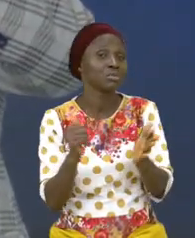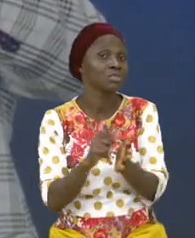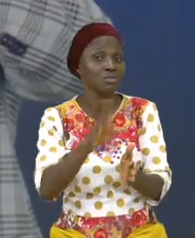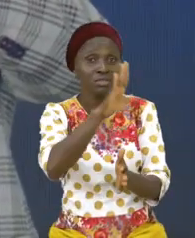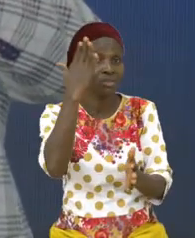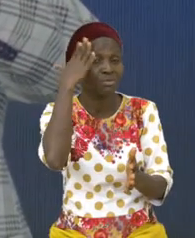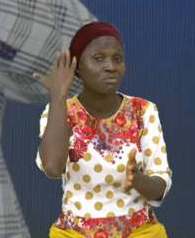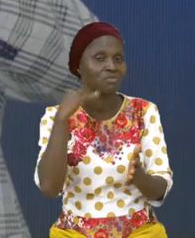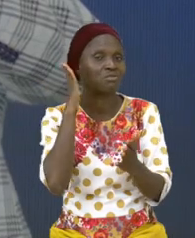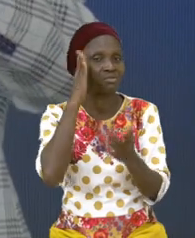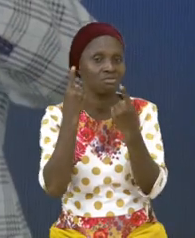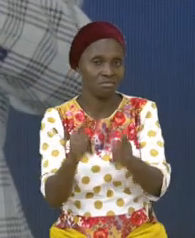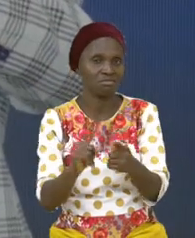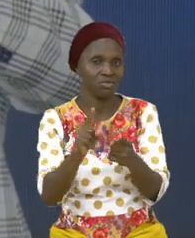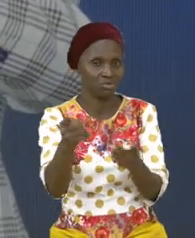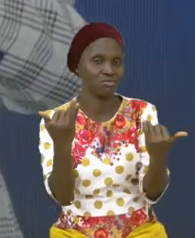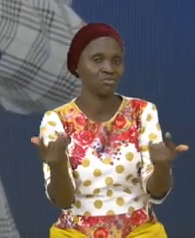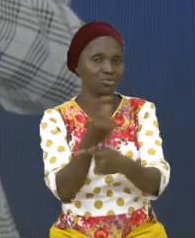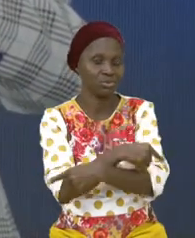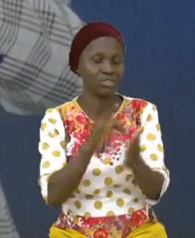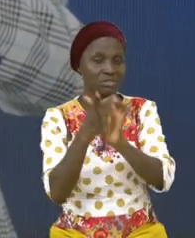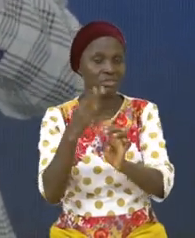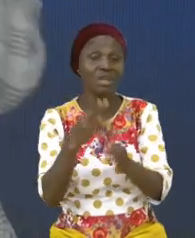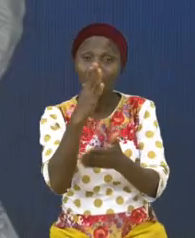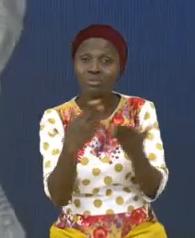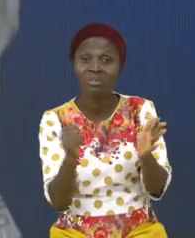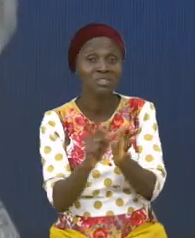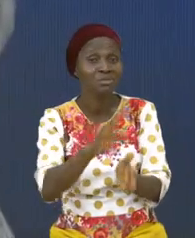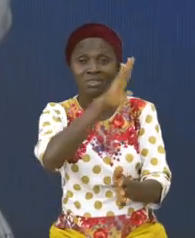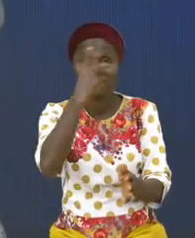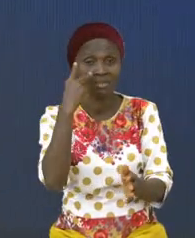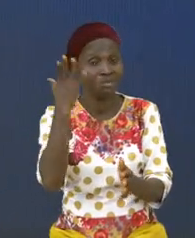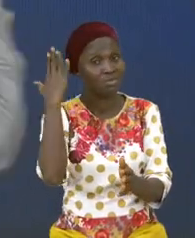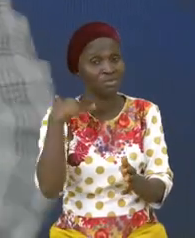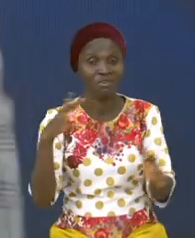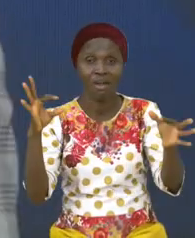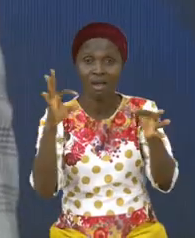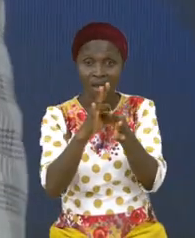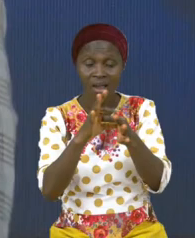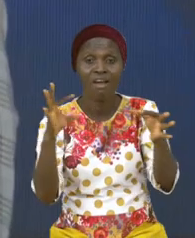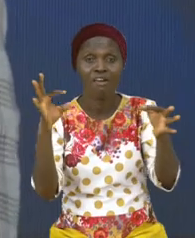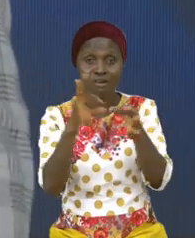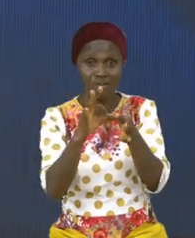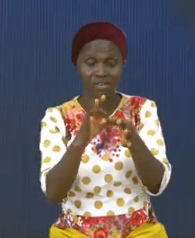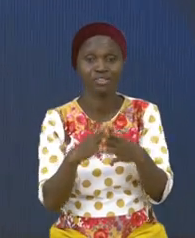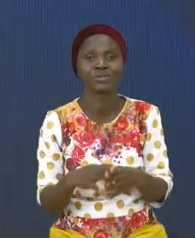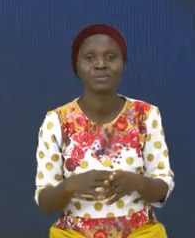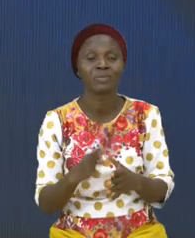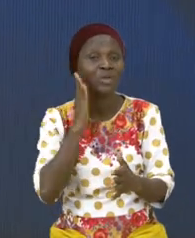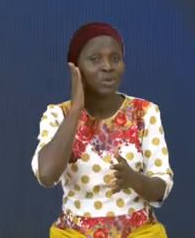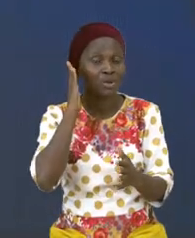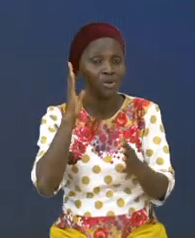to you today. Something you've never seen. Connection, connection, connection